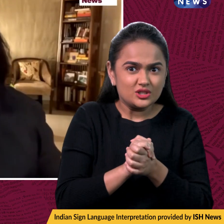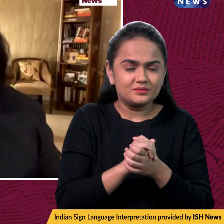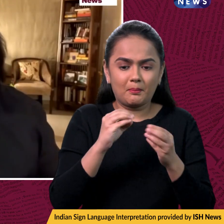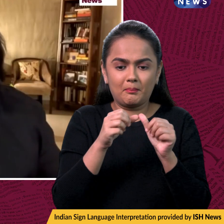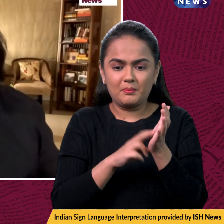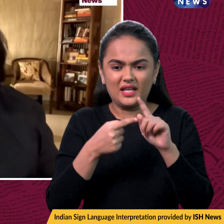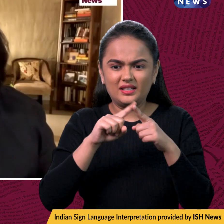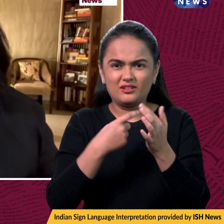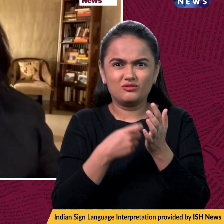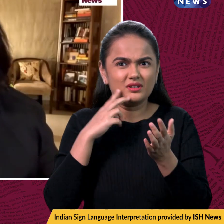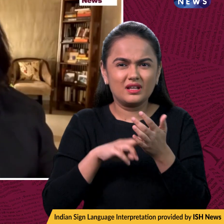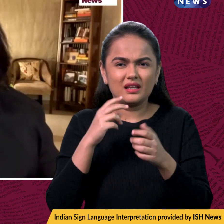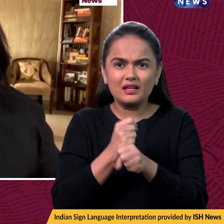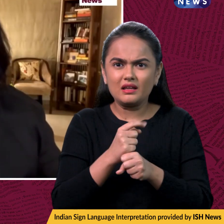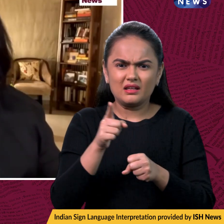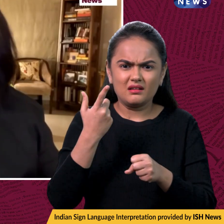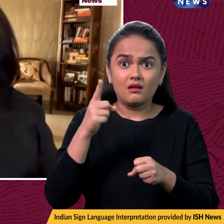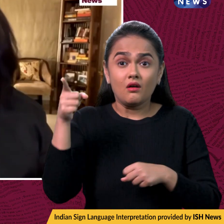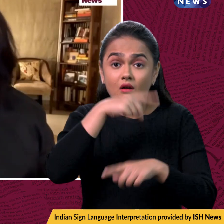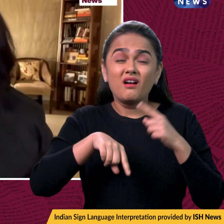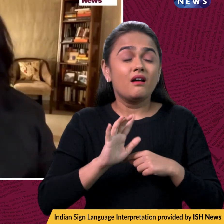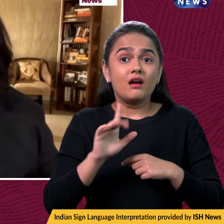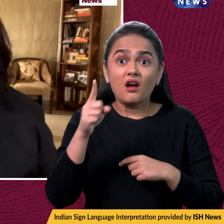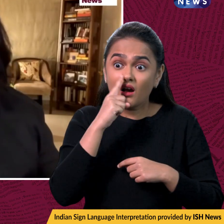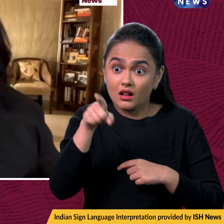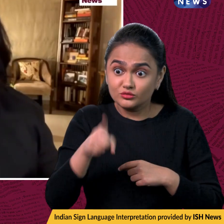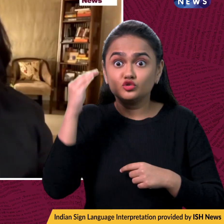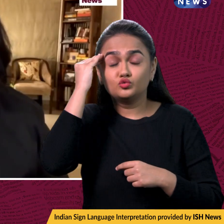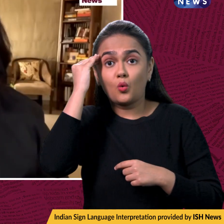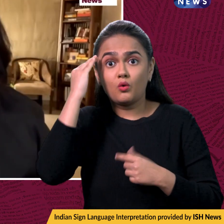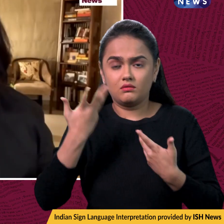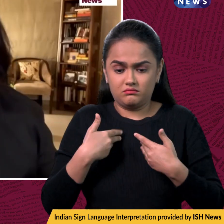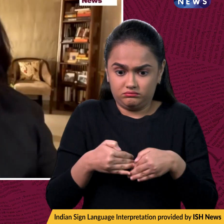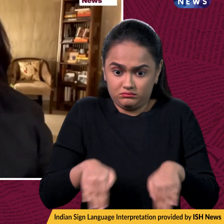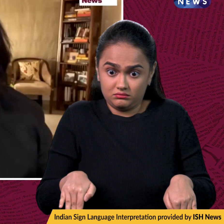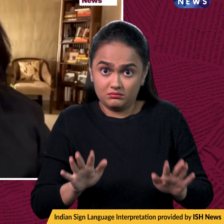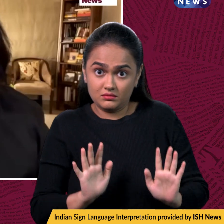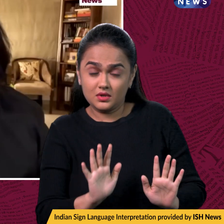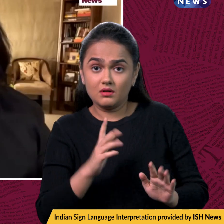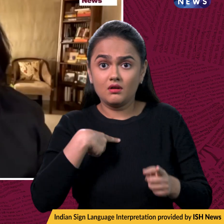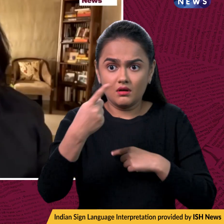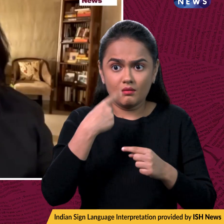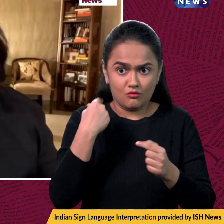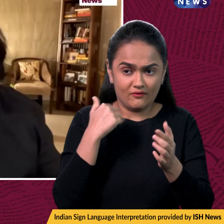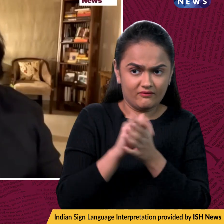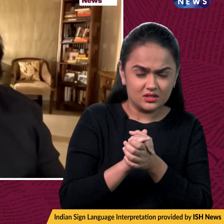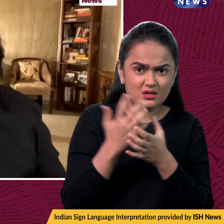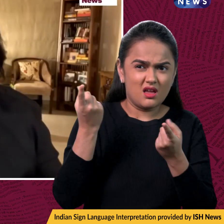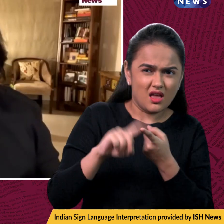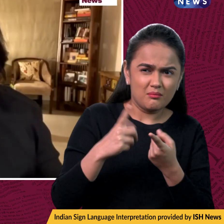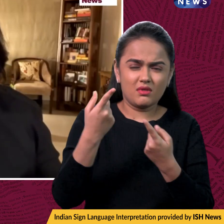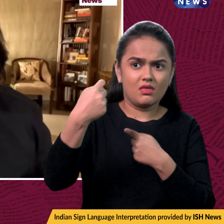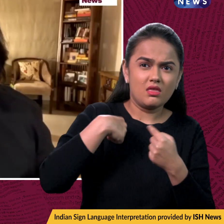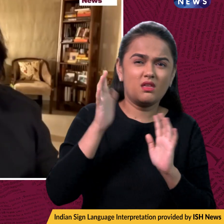bantering and sexual harassment. Girls are supposed to know where to draw the tangible line between them and their male friends to avoid